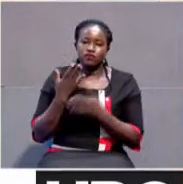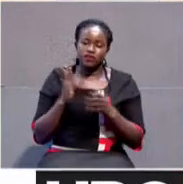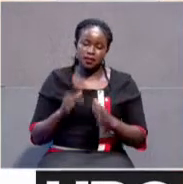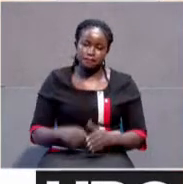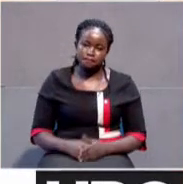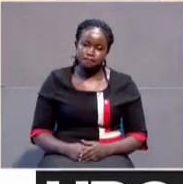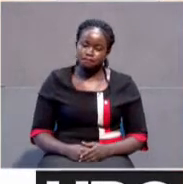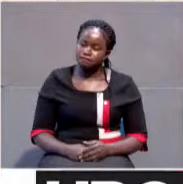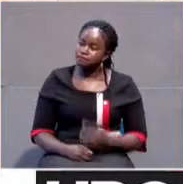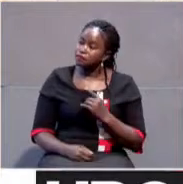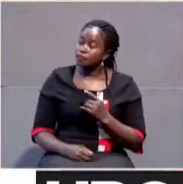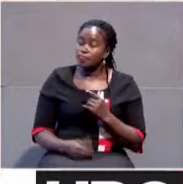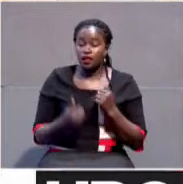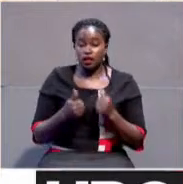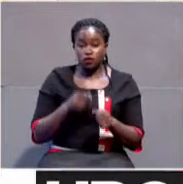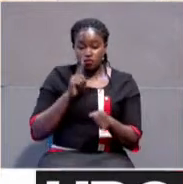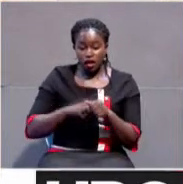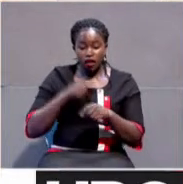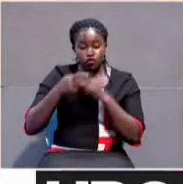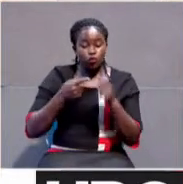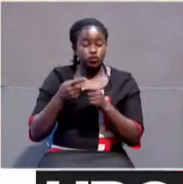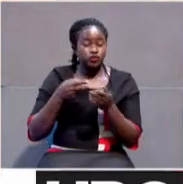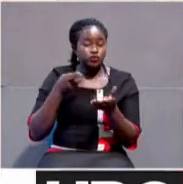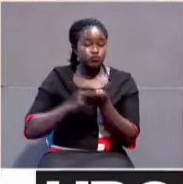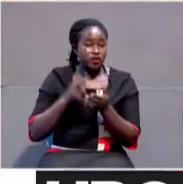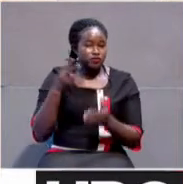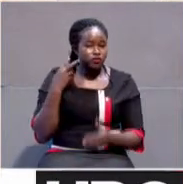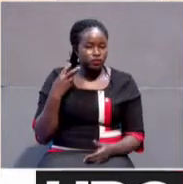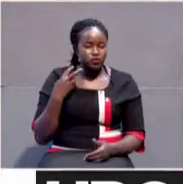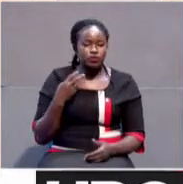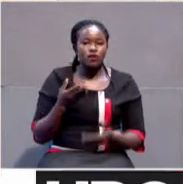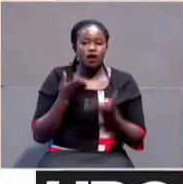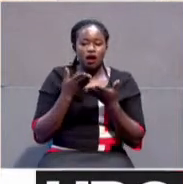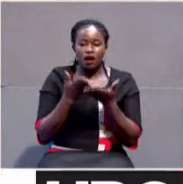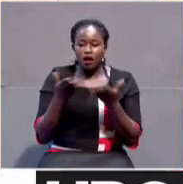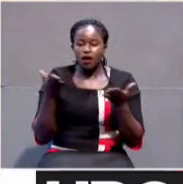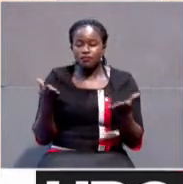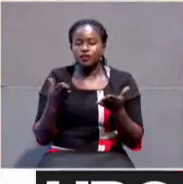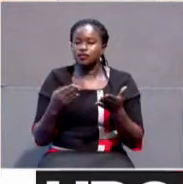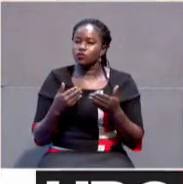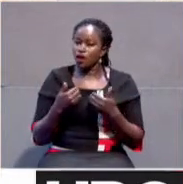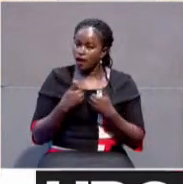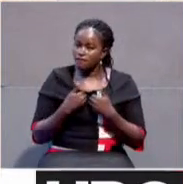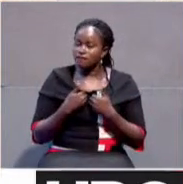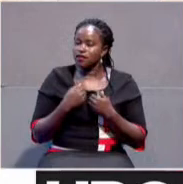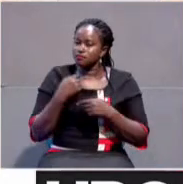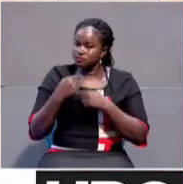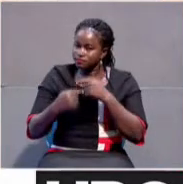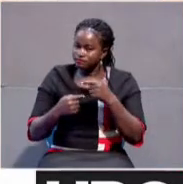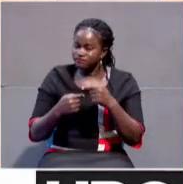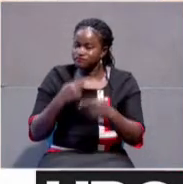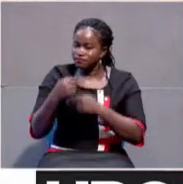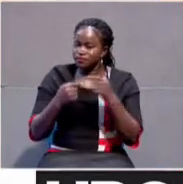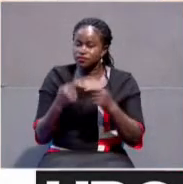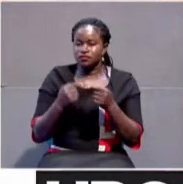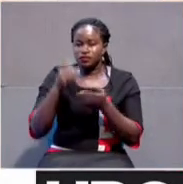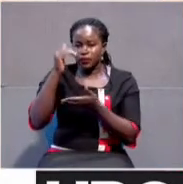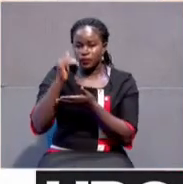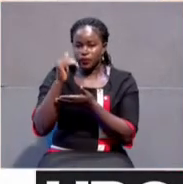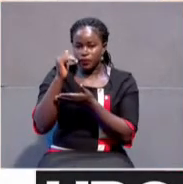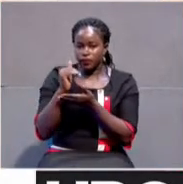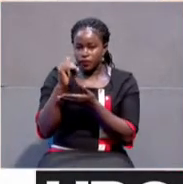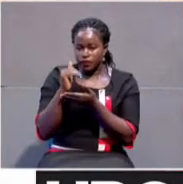In the period under review, we have continued to register a sustained decline in the